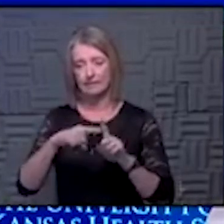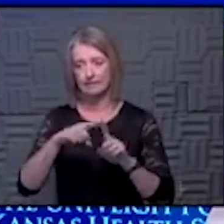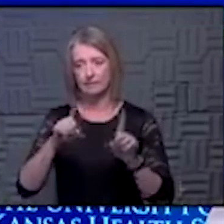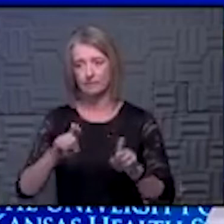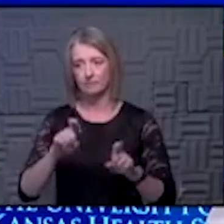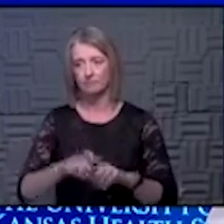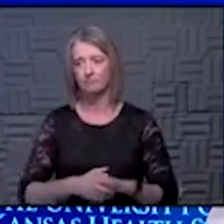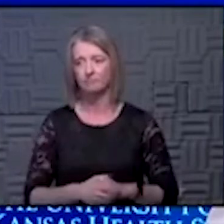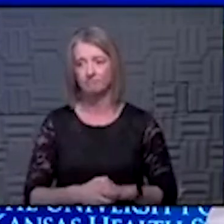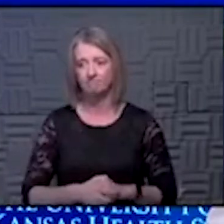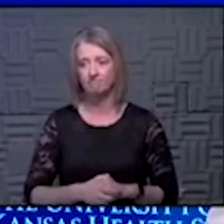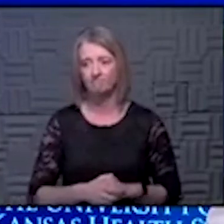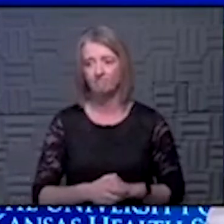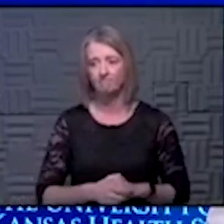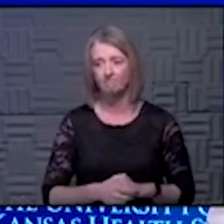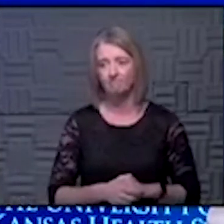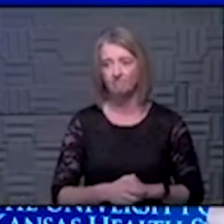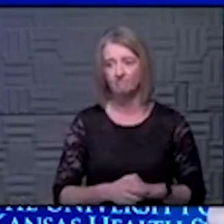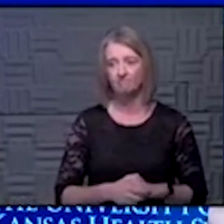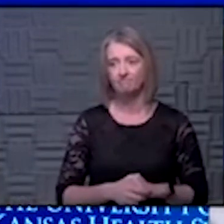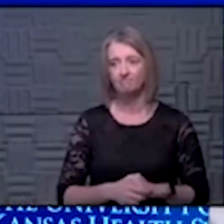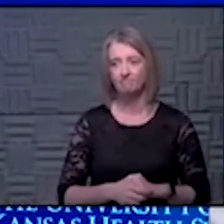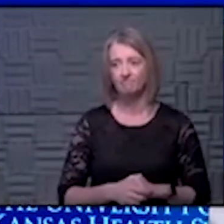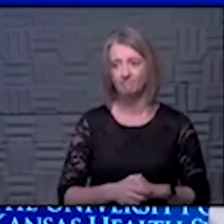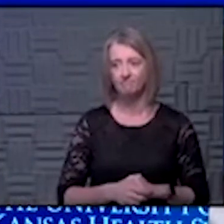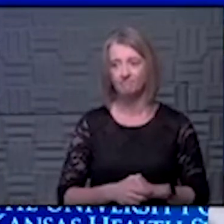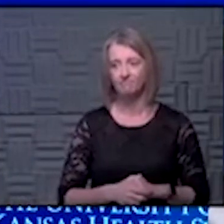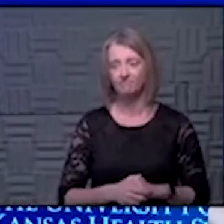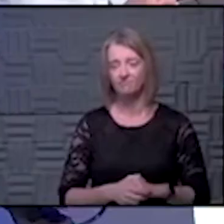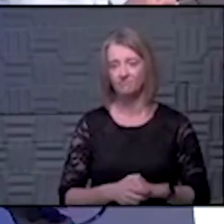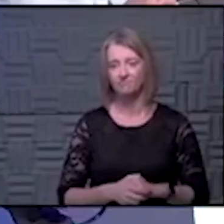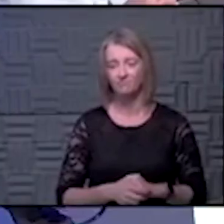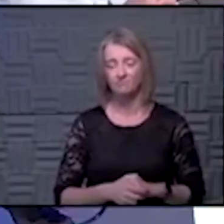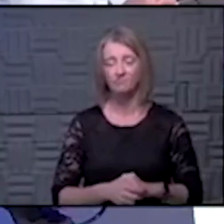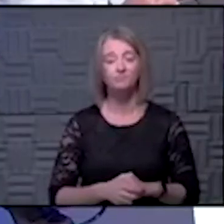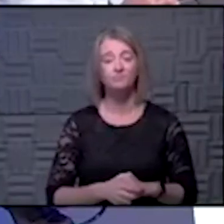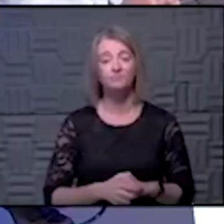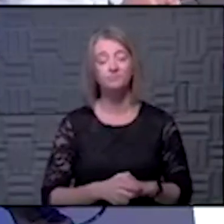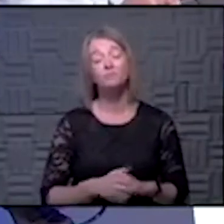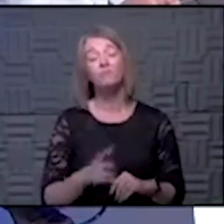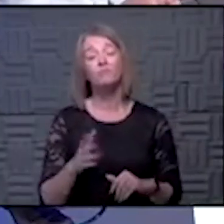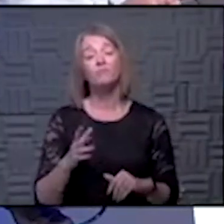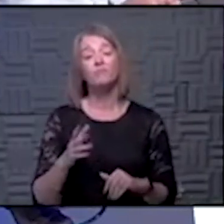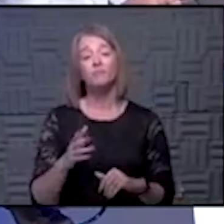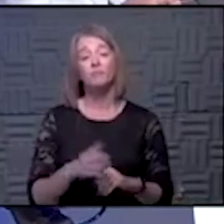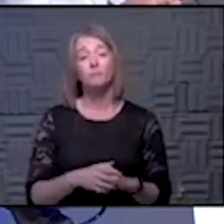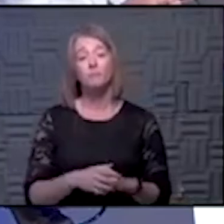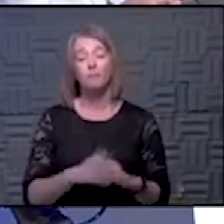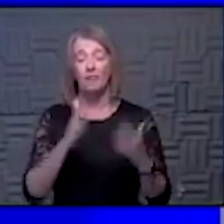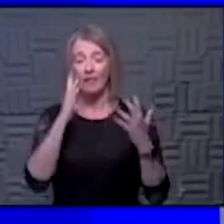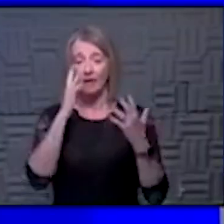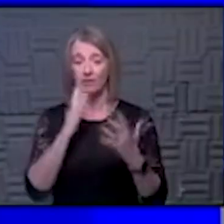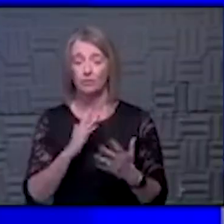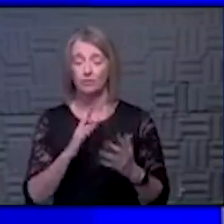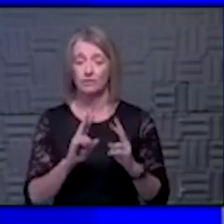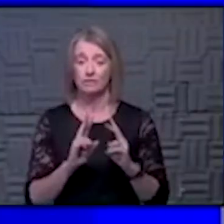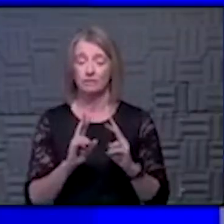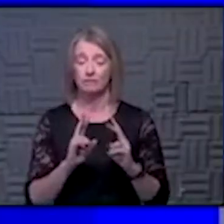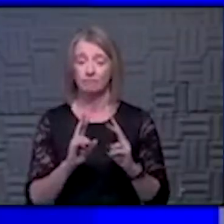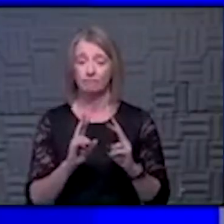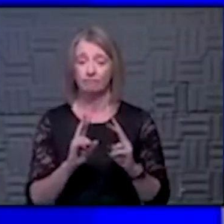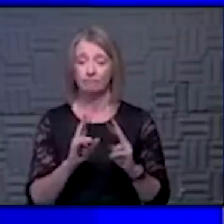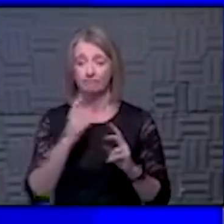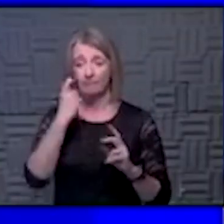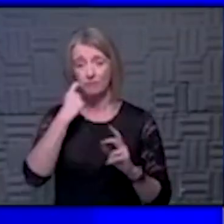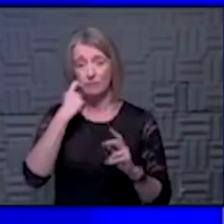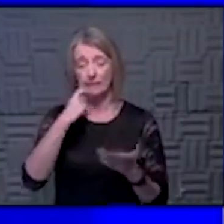for COVID. All right. You want to start? Well, there unfortunately there was a very good